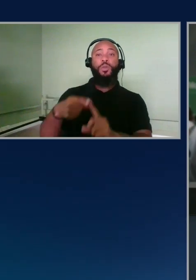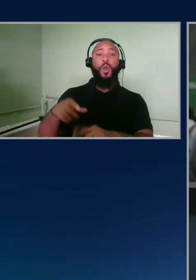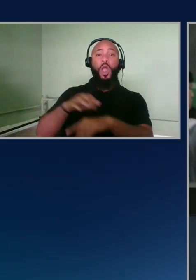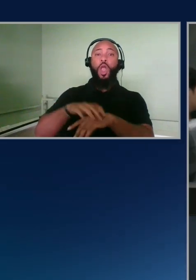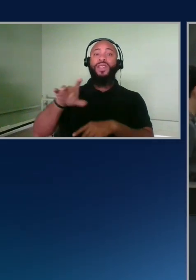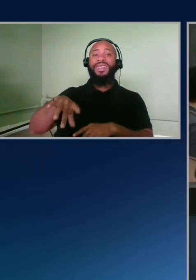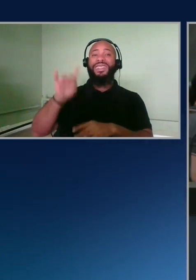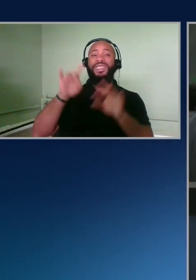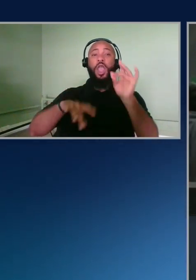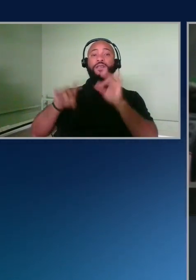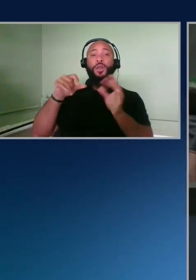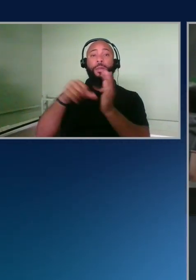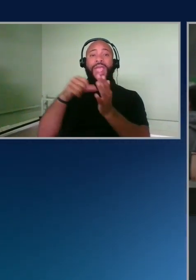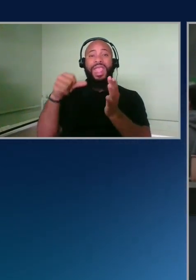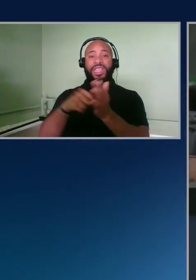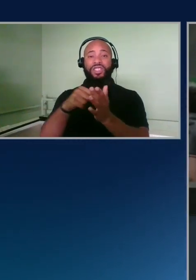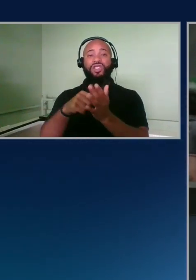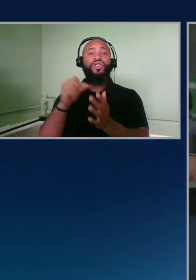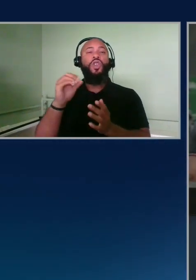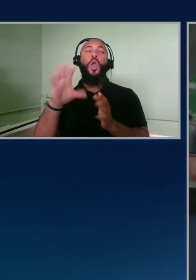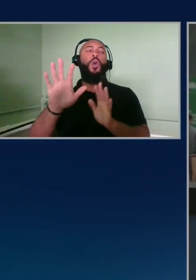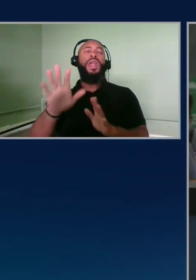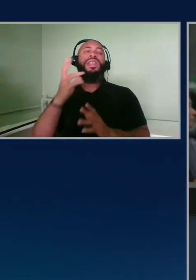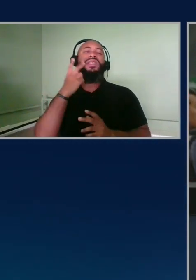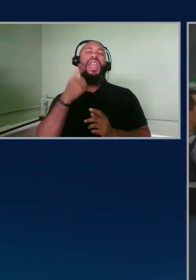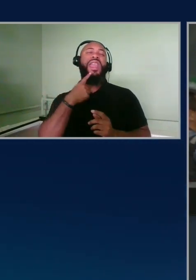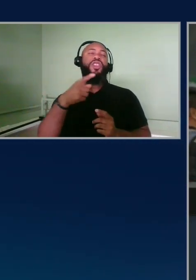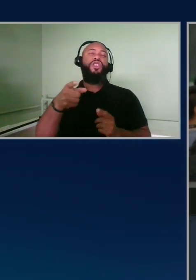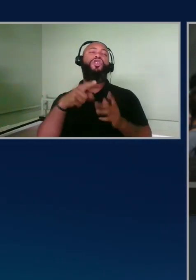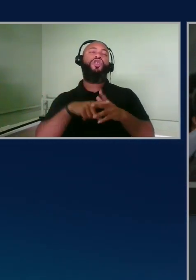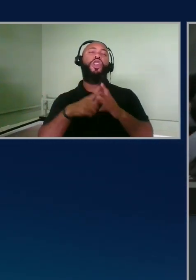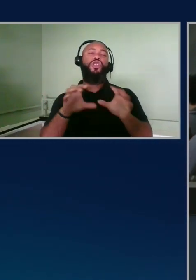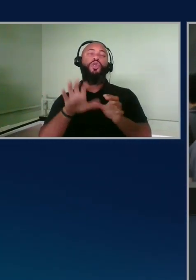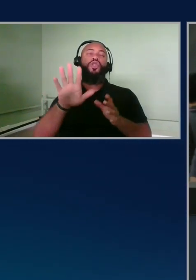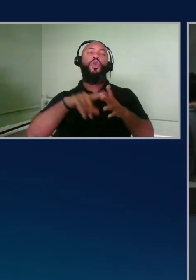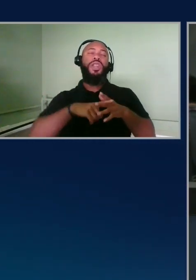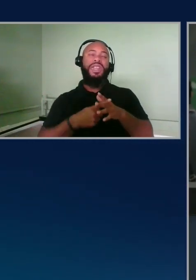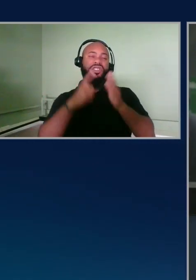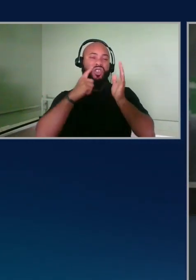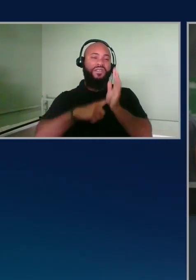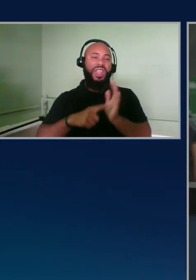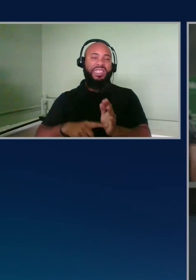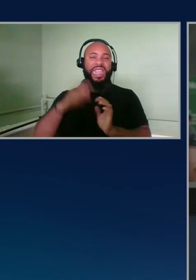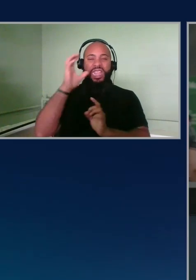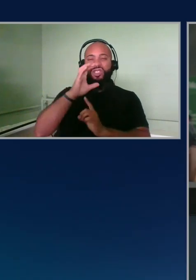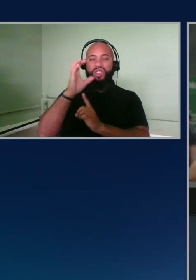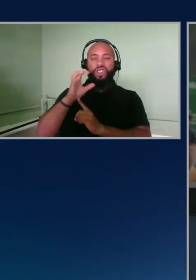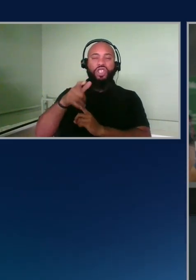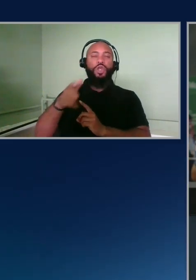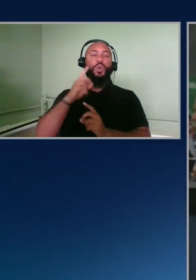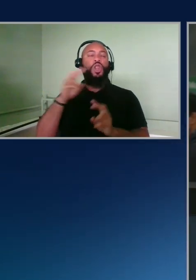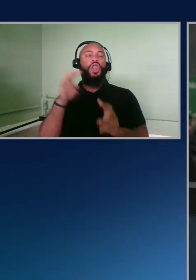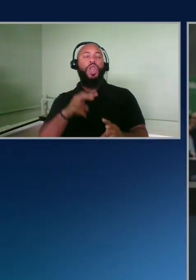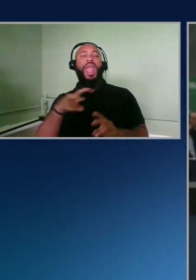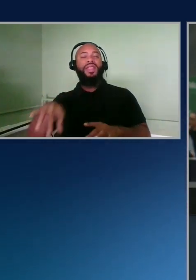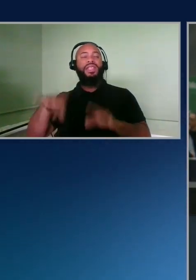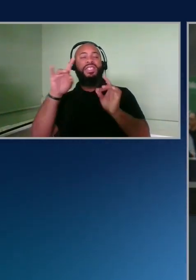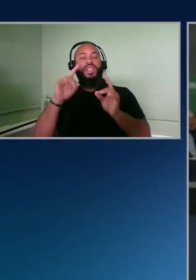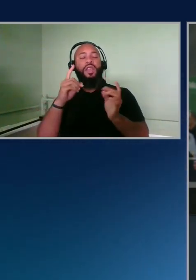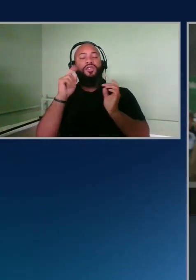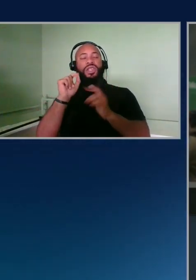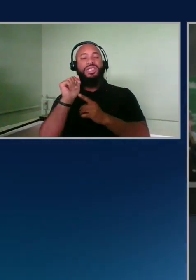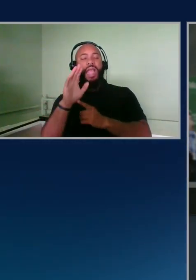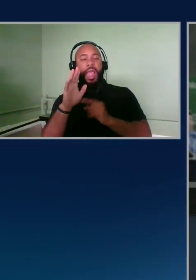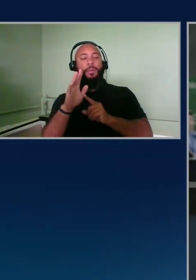data and you're just starting to do your initial investigations or searching for things, you're going to go into what's called the discover tab. And the discover tab,